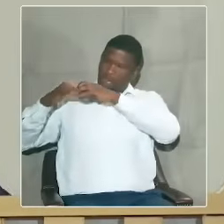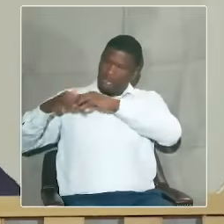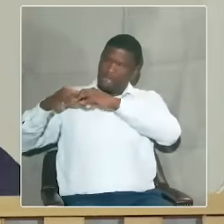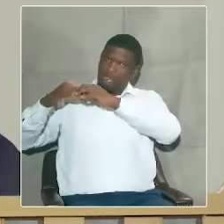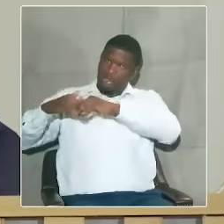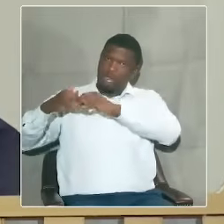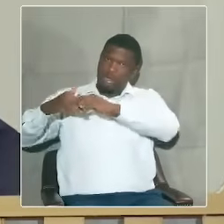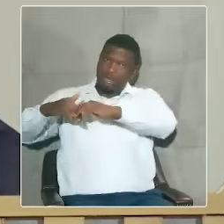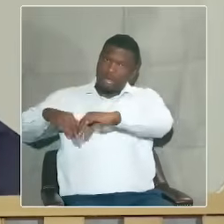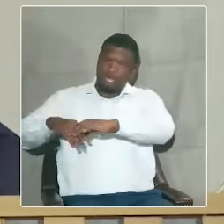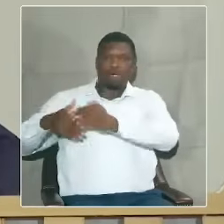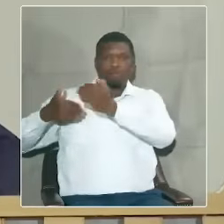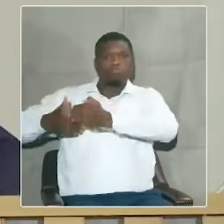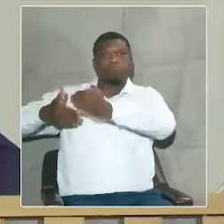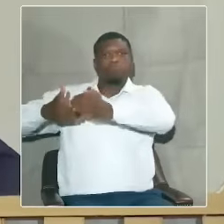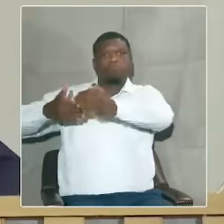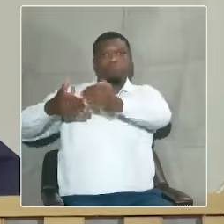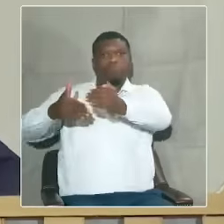no agreement on that.